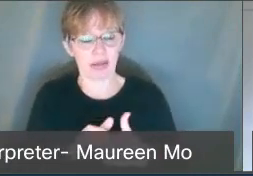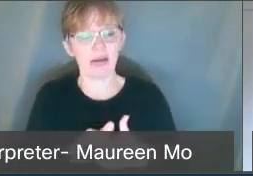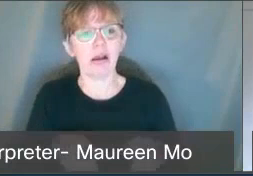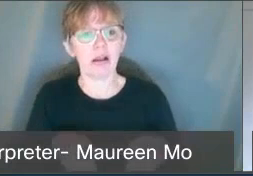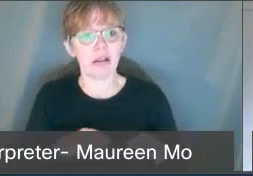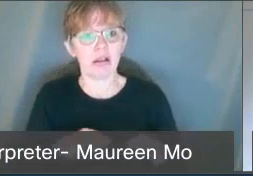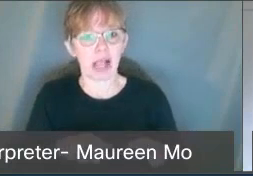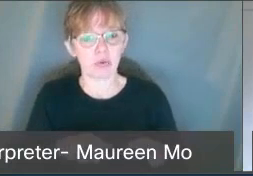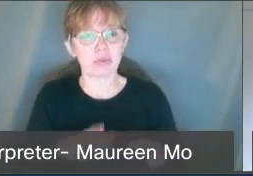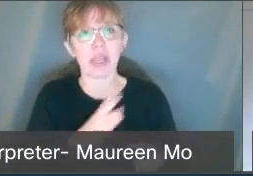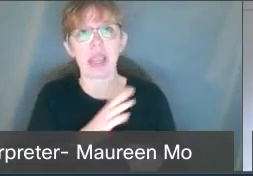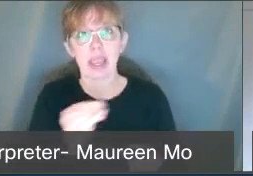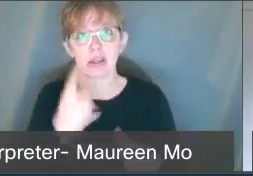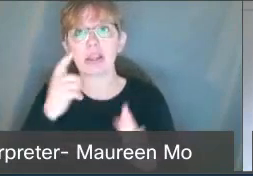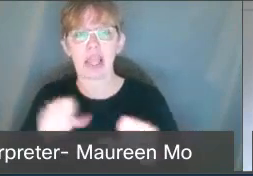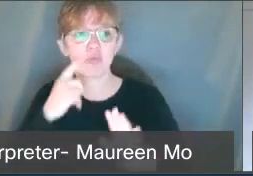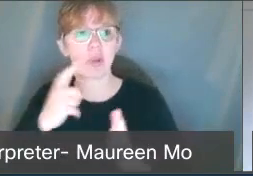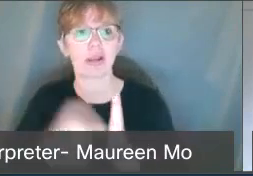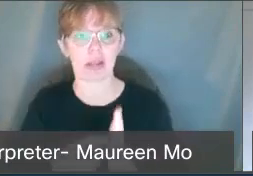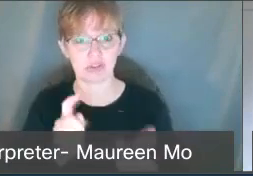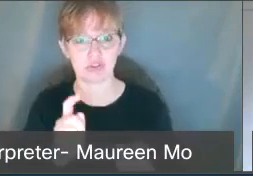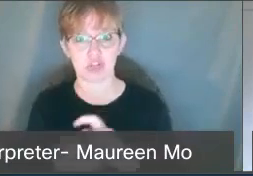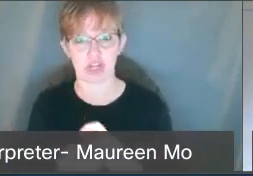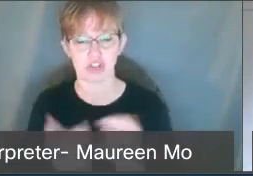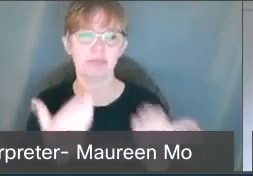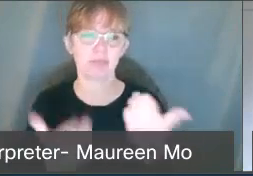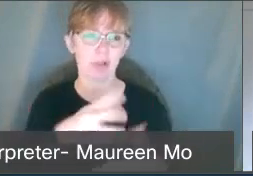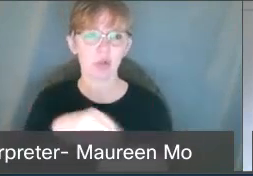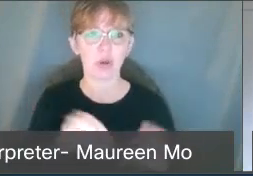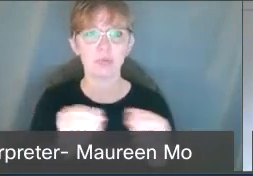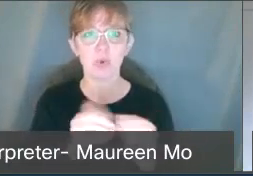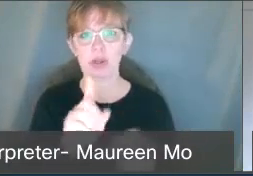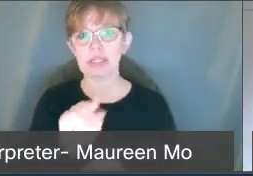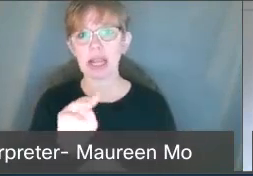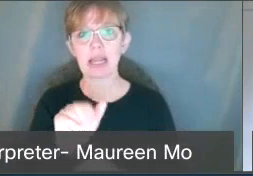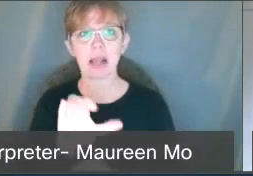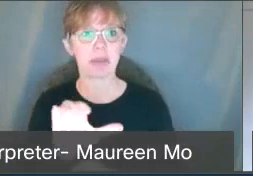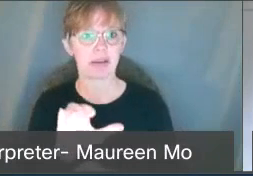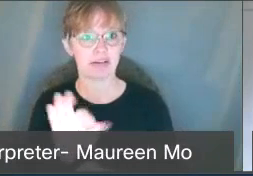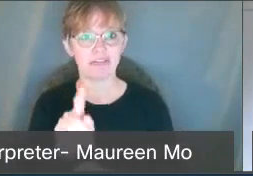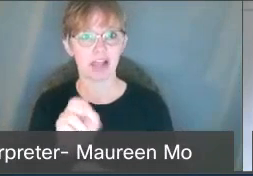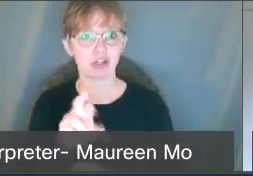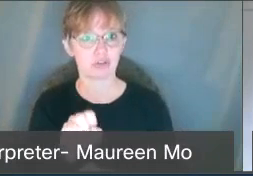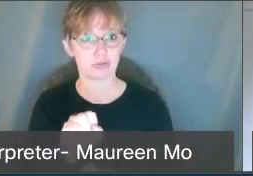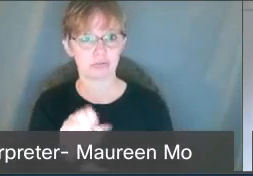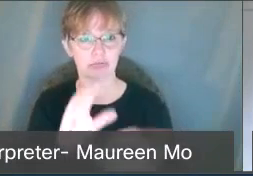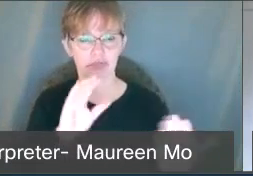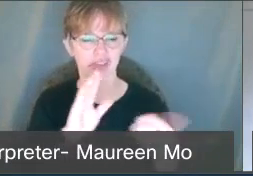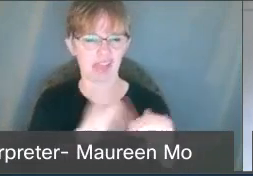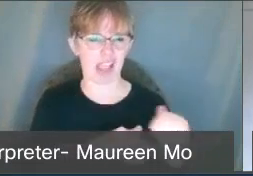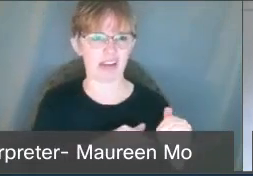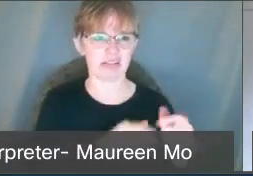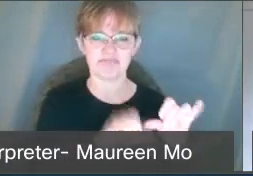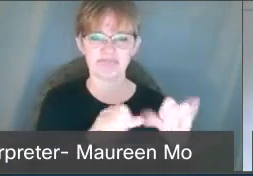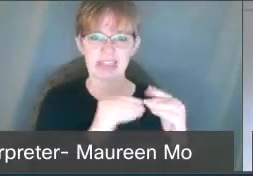of change, meaning that it's probably going to include more dynamic factors than static factors. And then again, you're going to